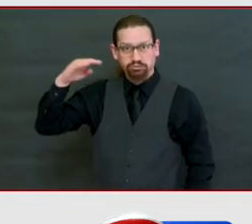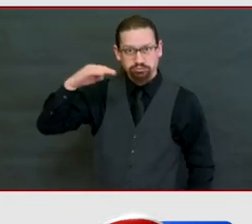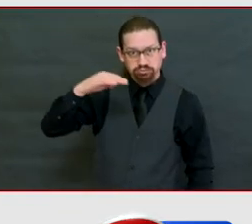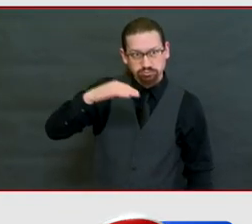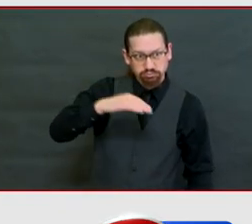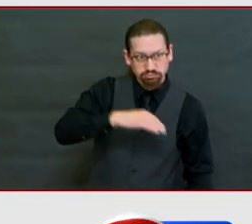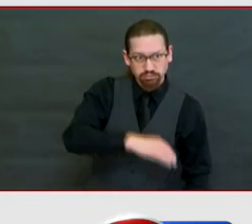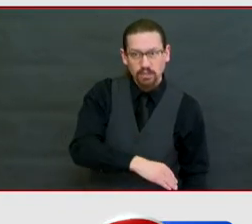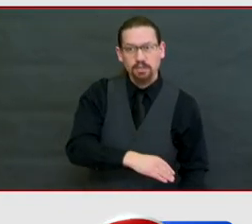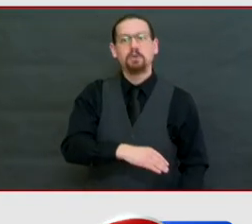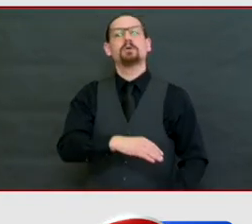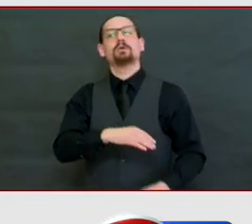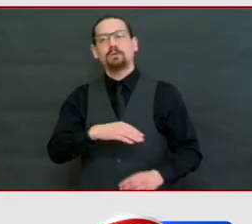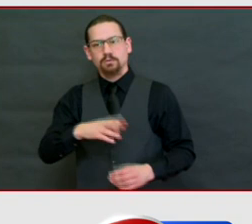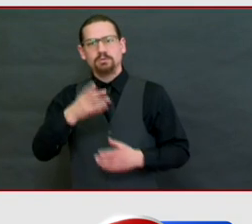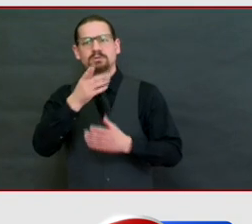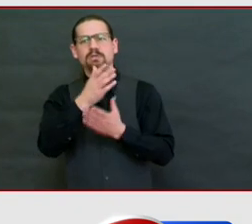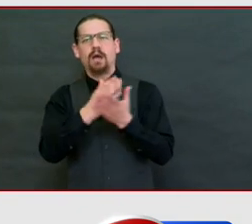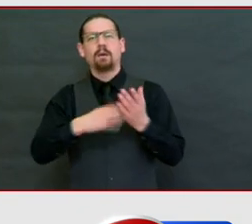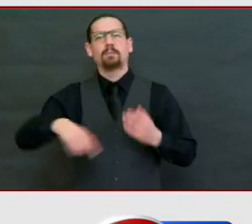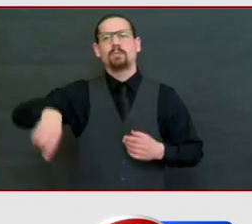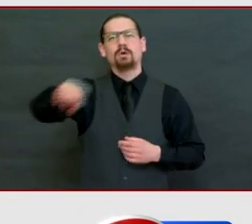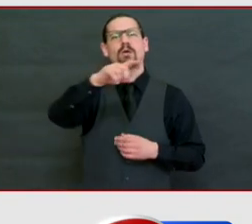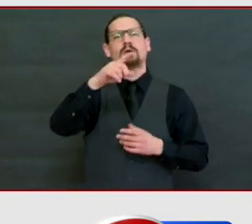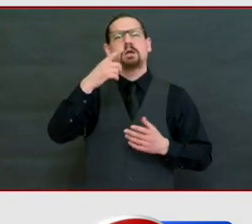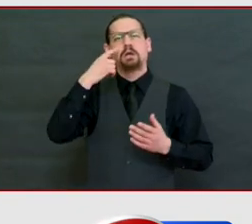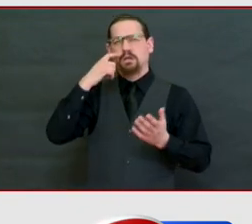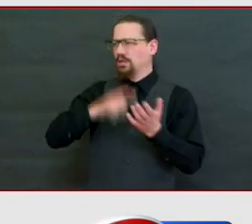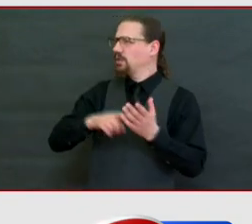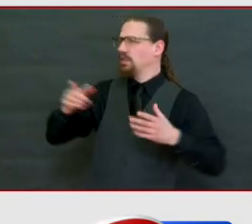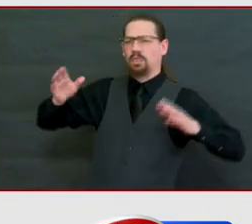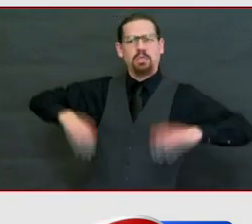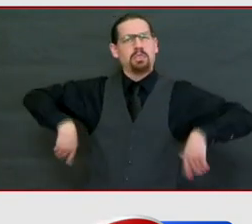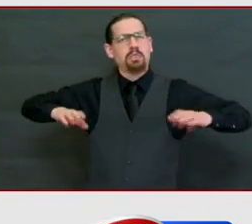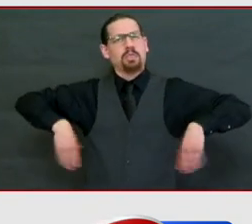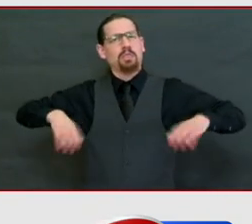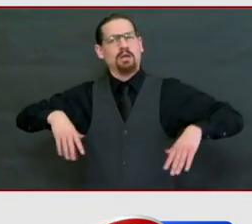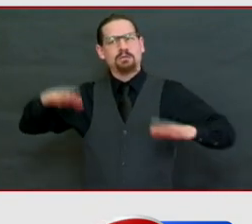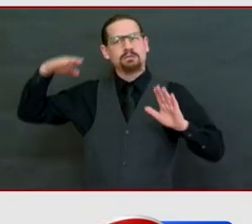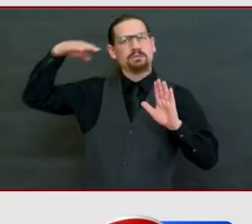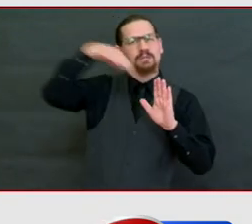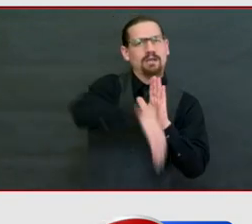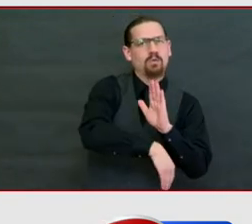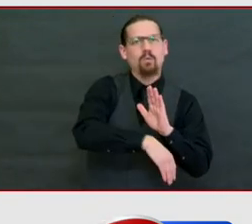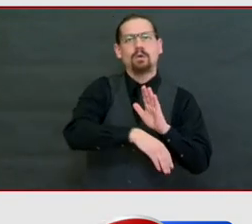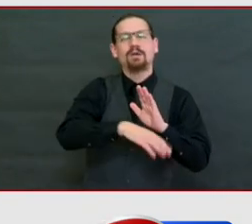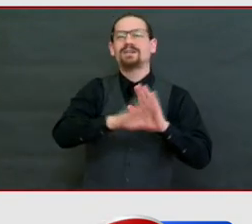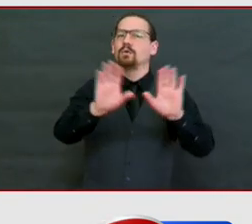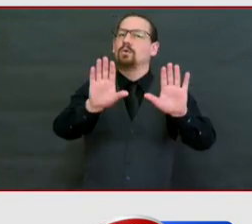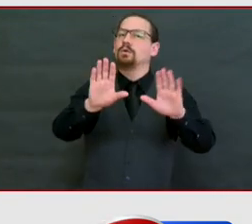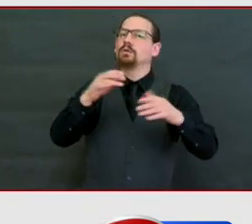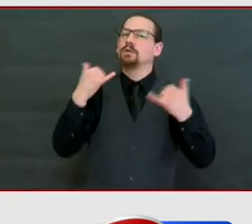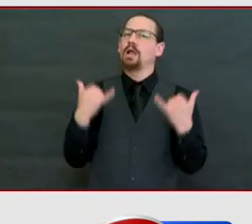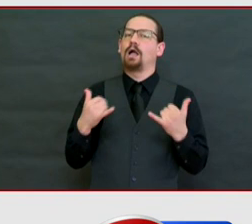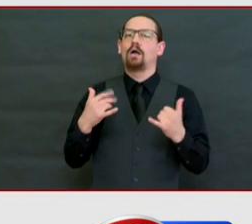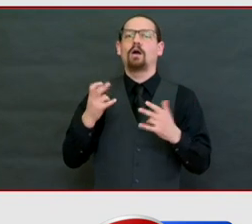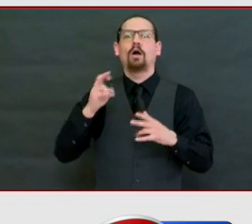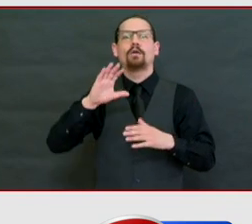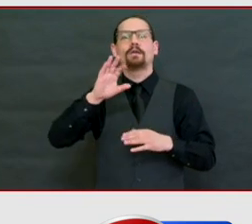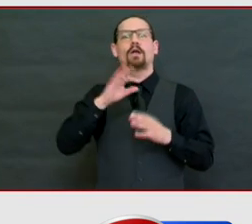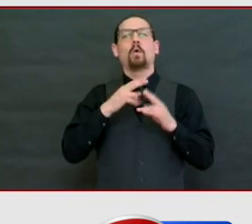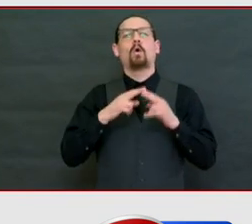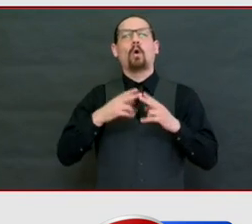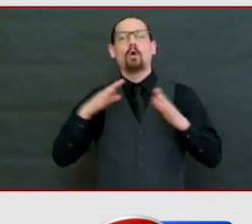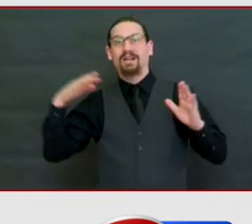or stabilization. And we have our eye firmly focused on those hospitalizations. We're also watching